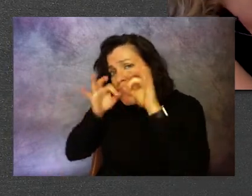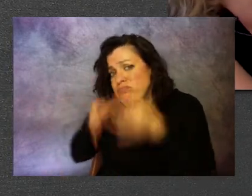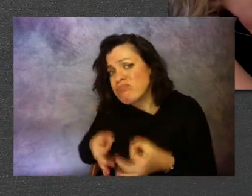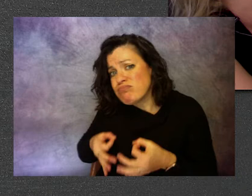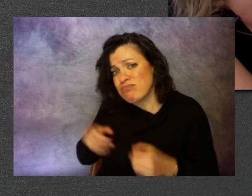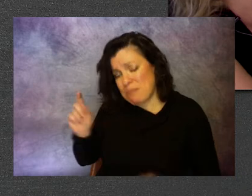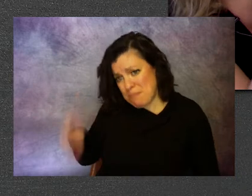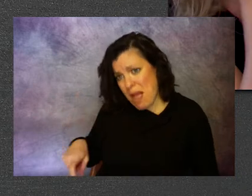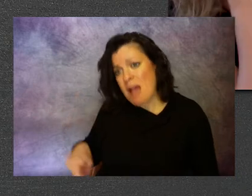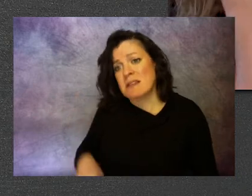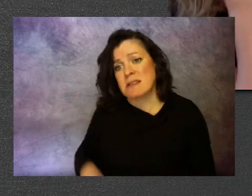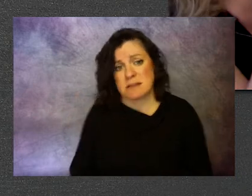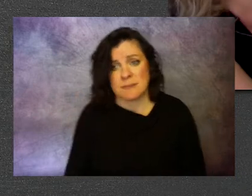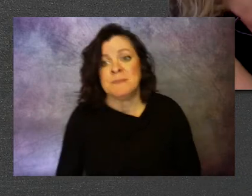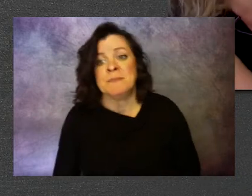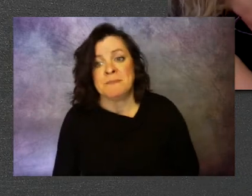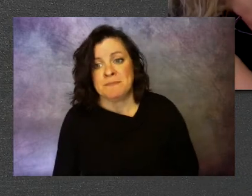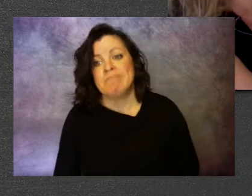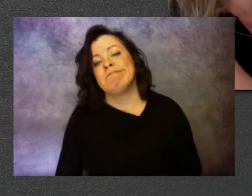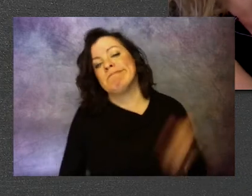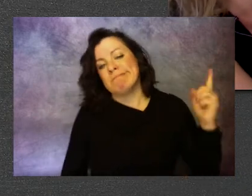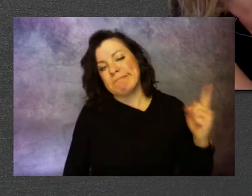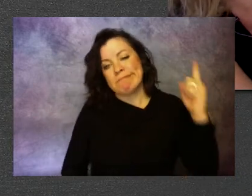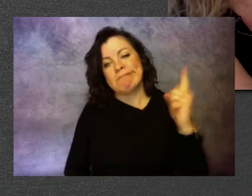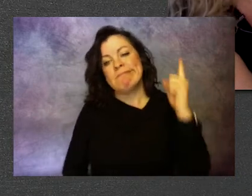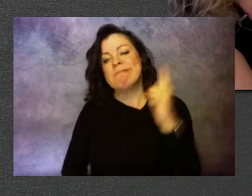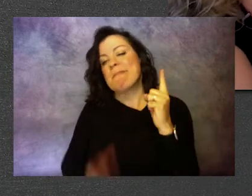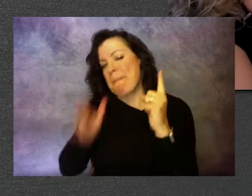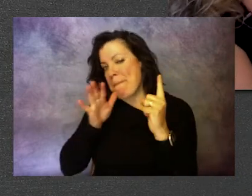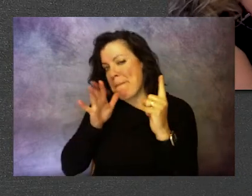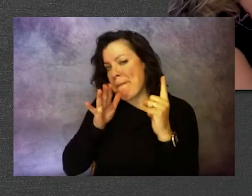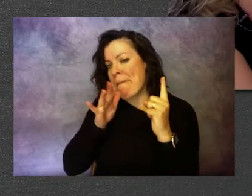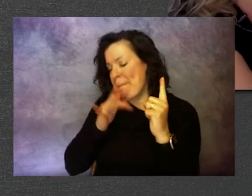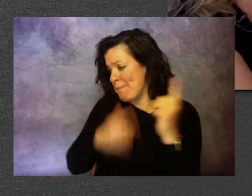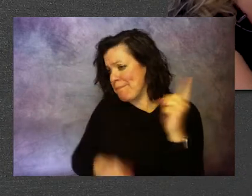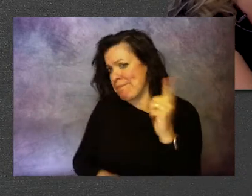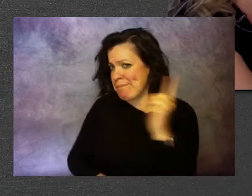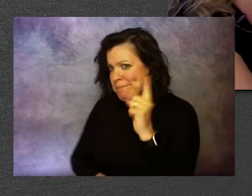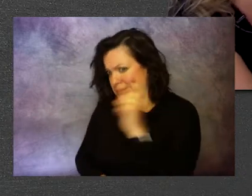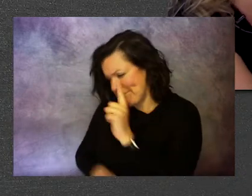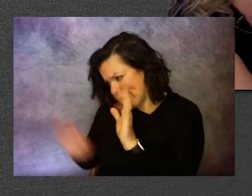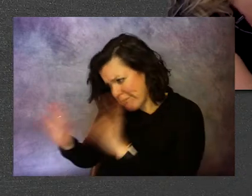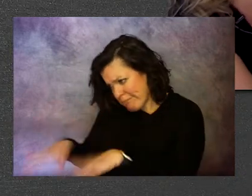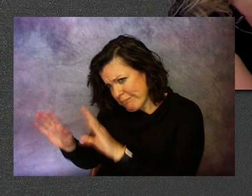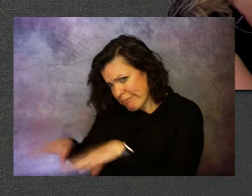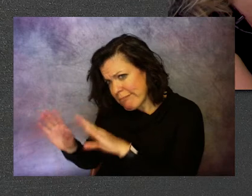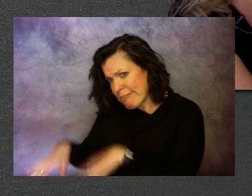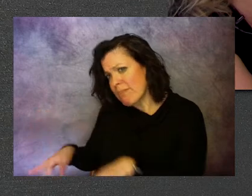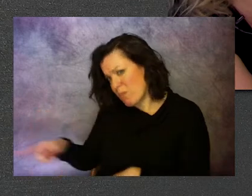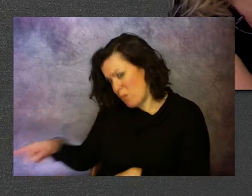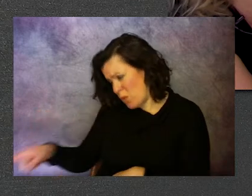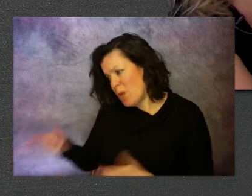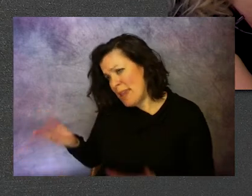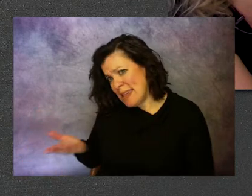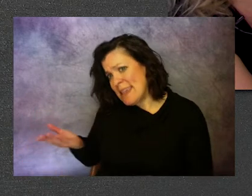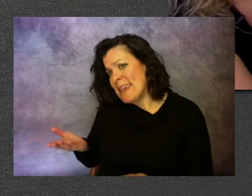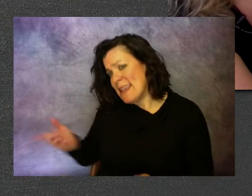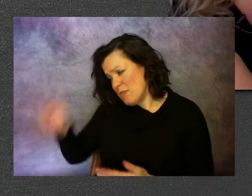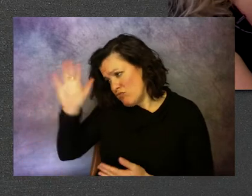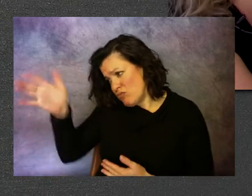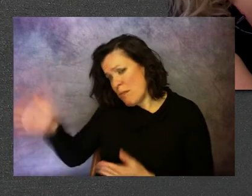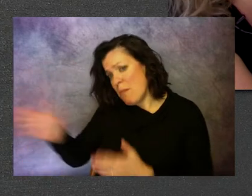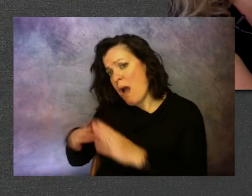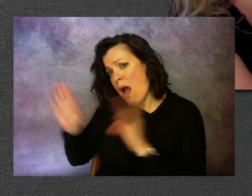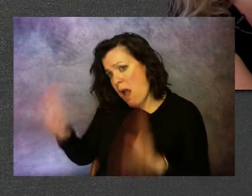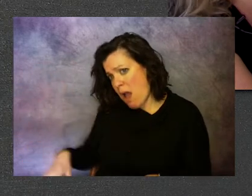Mrs. Walrus waddled up the landing slope toward them. Walter and Wanda said I'd find you here, she said.